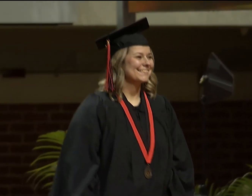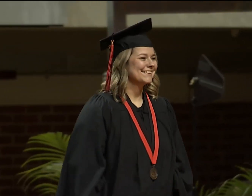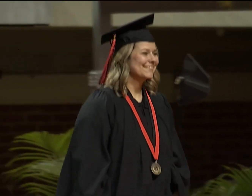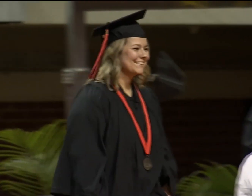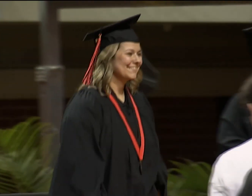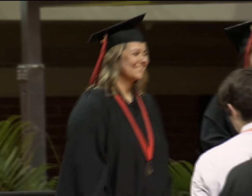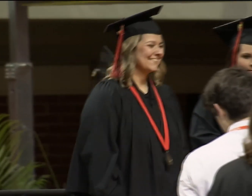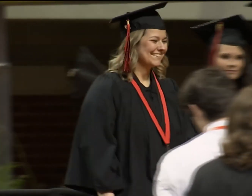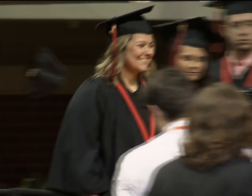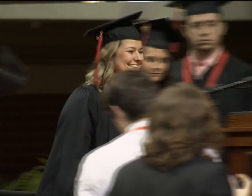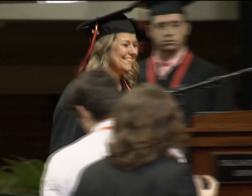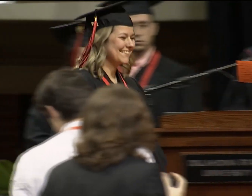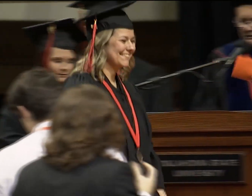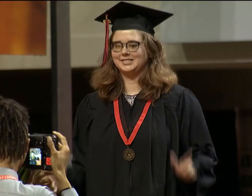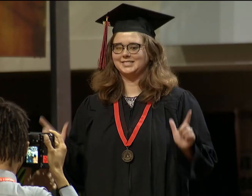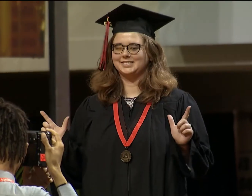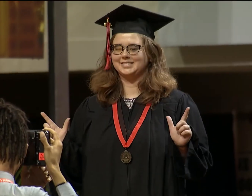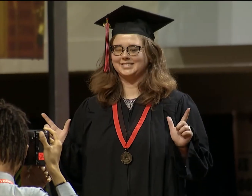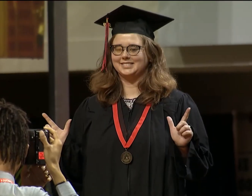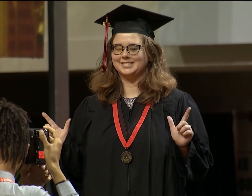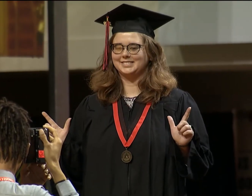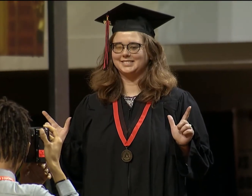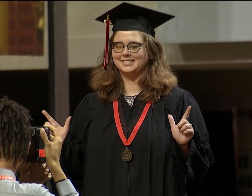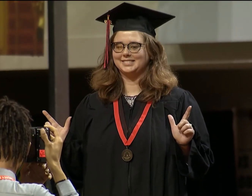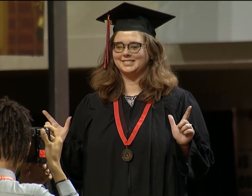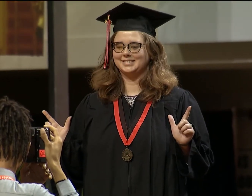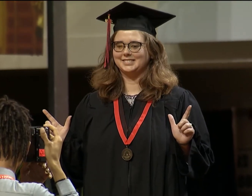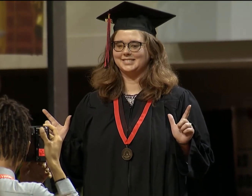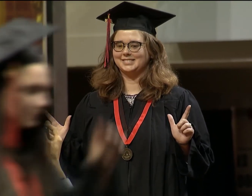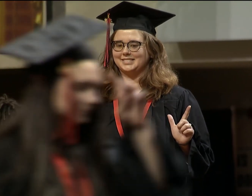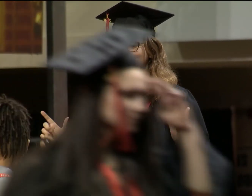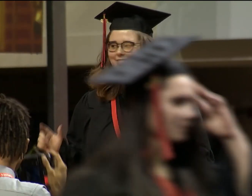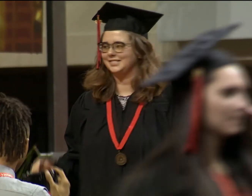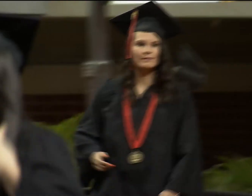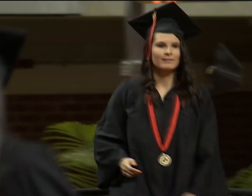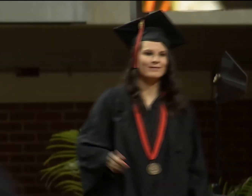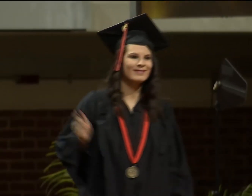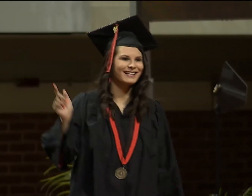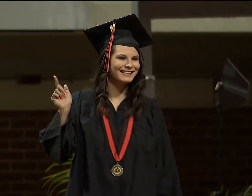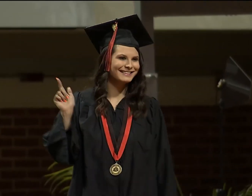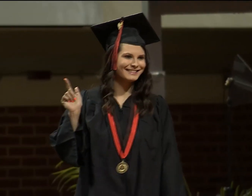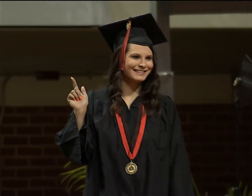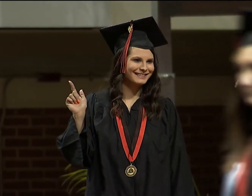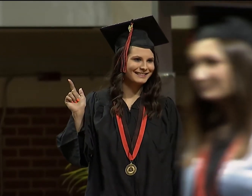Caroline Diana Kleina. Cheyenne Lee.